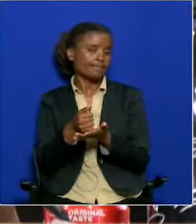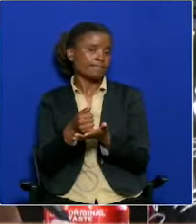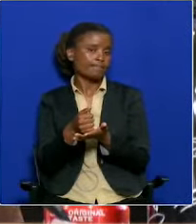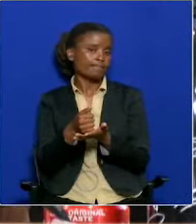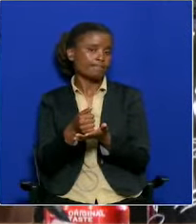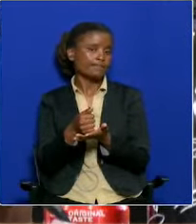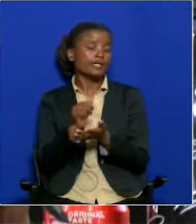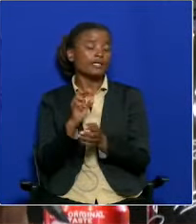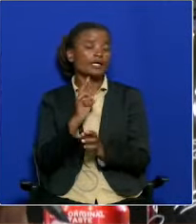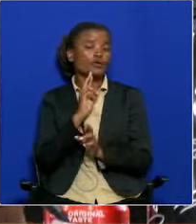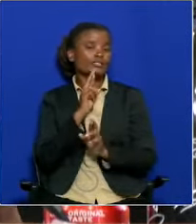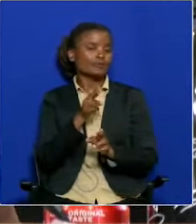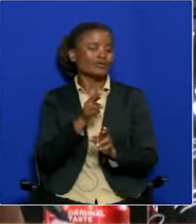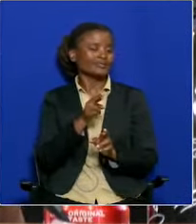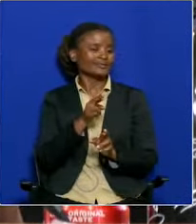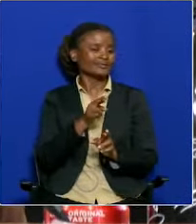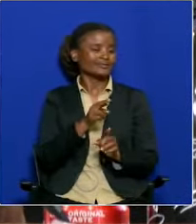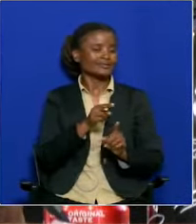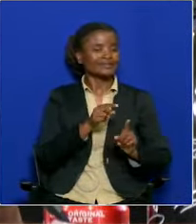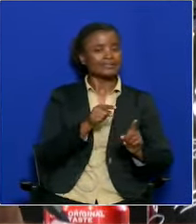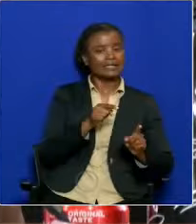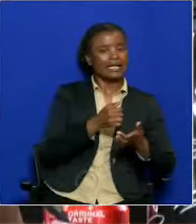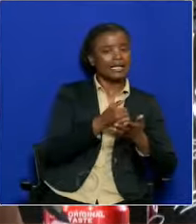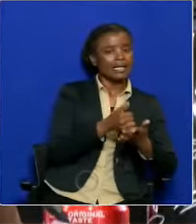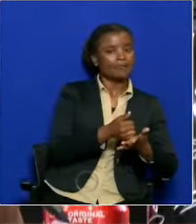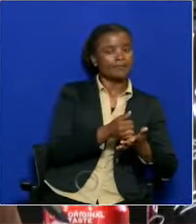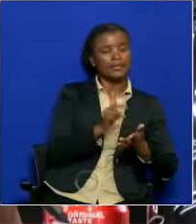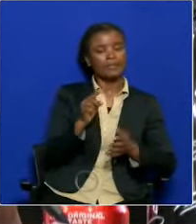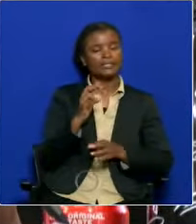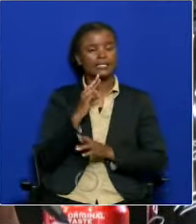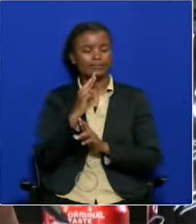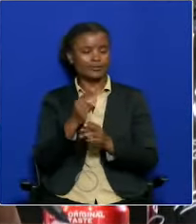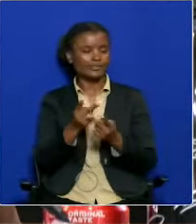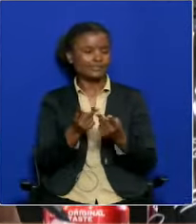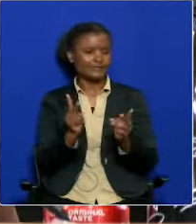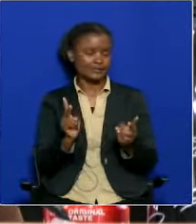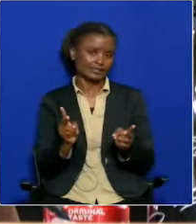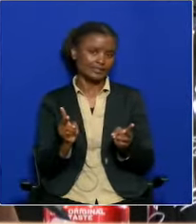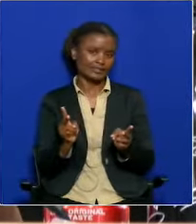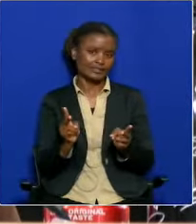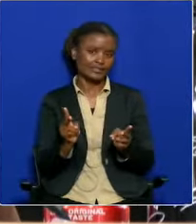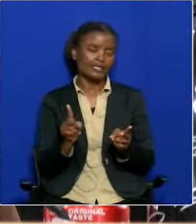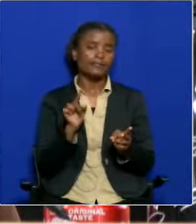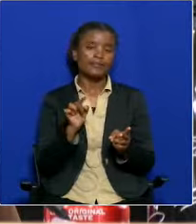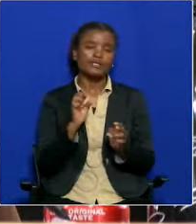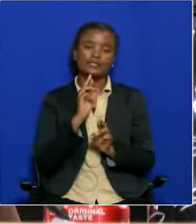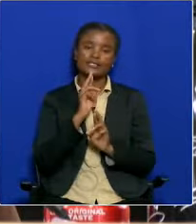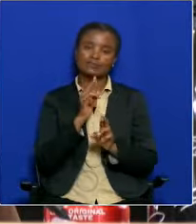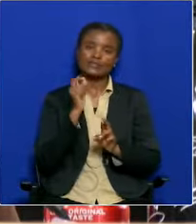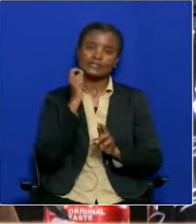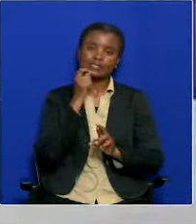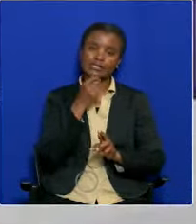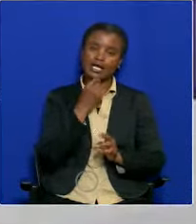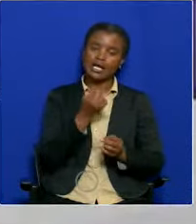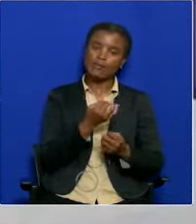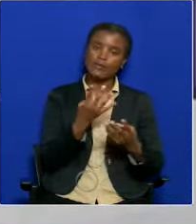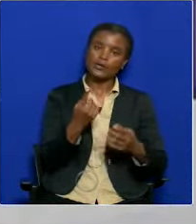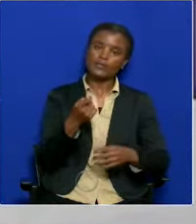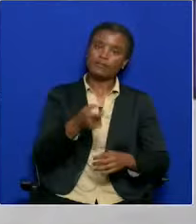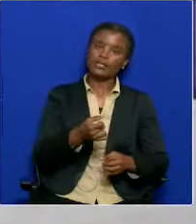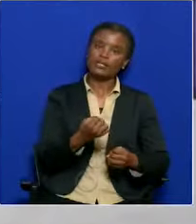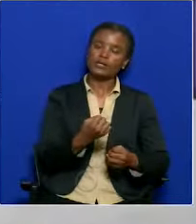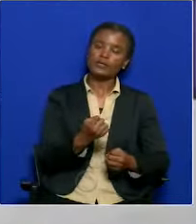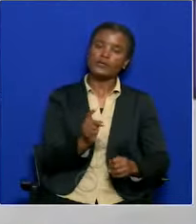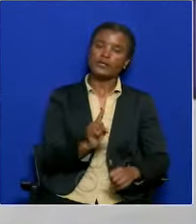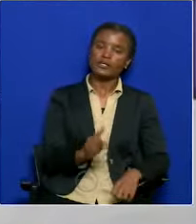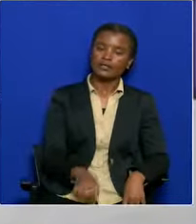not, I can't help with this, I've already said so. Your response instead is, what is the amount paid? I'm not speaking to